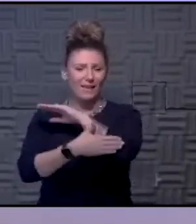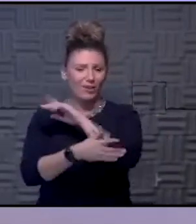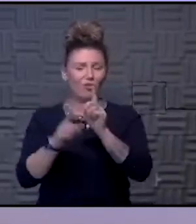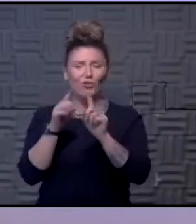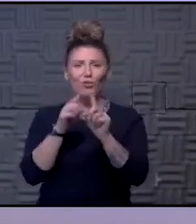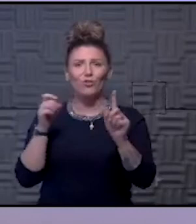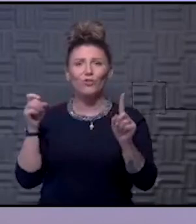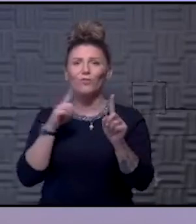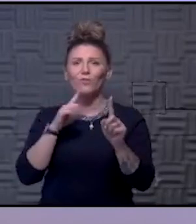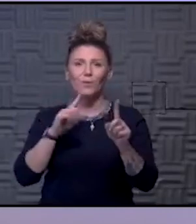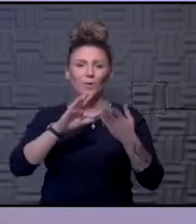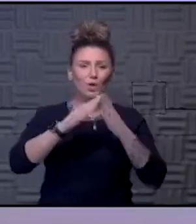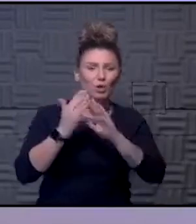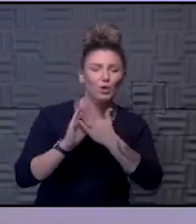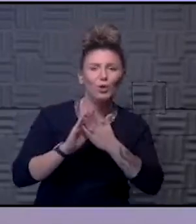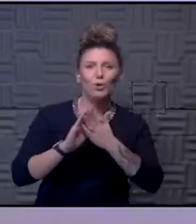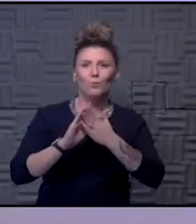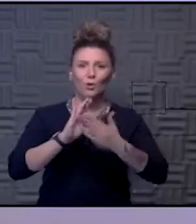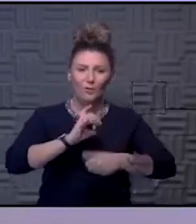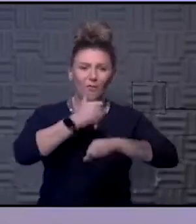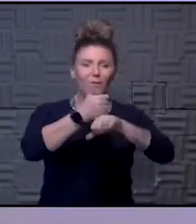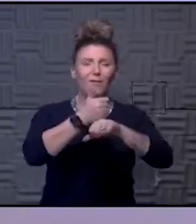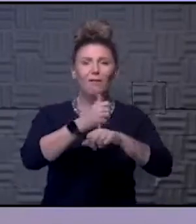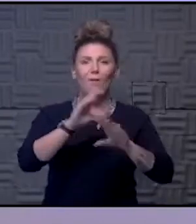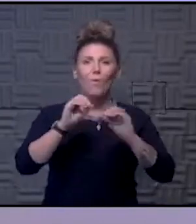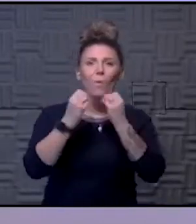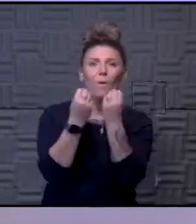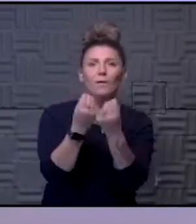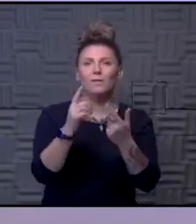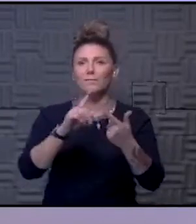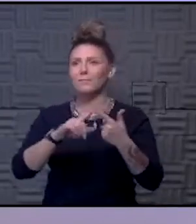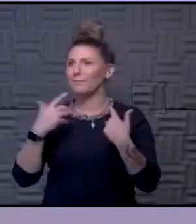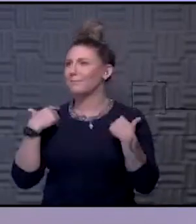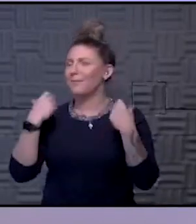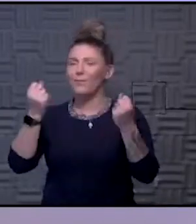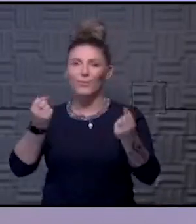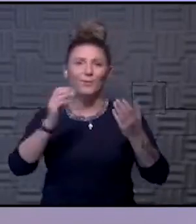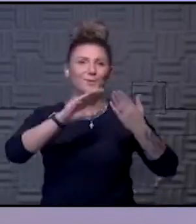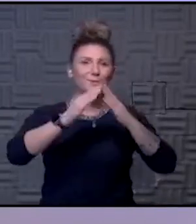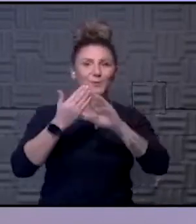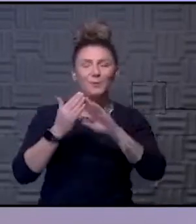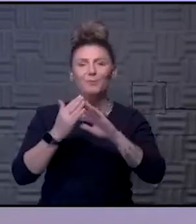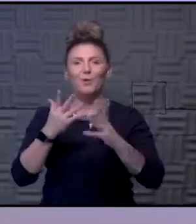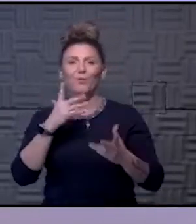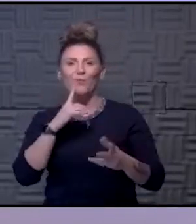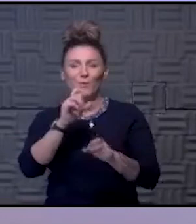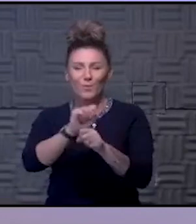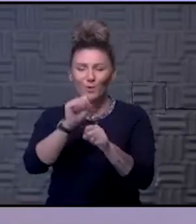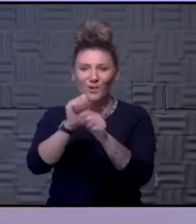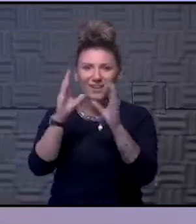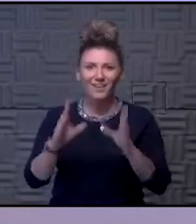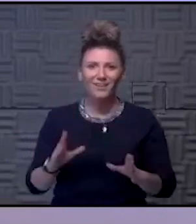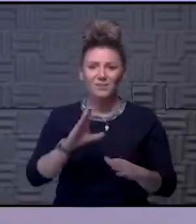community-based organizations, faith-based organizations, community health workers, and all the people who have been